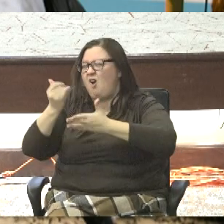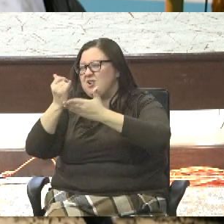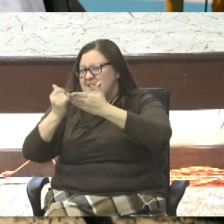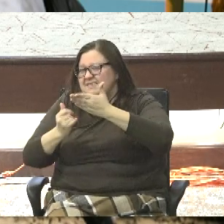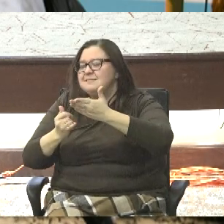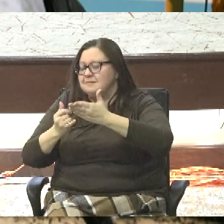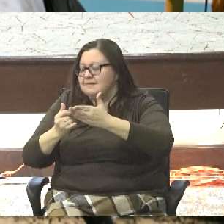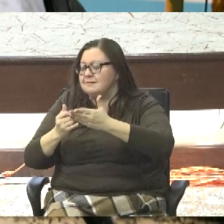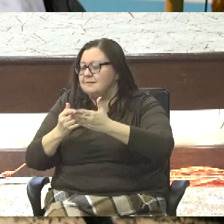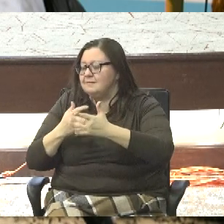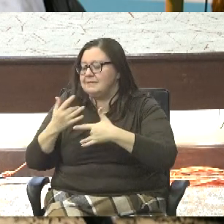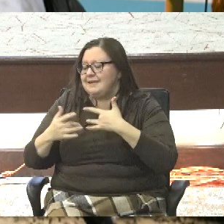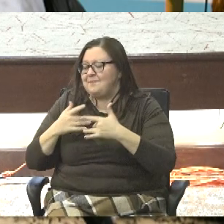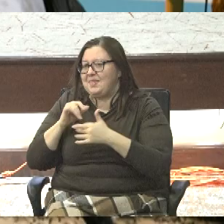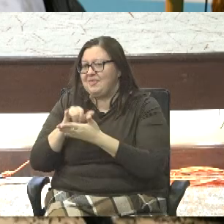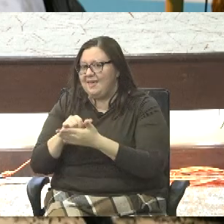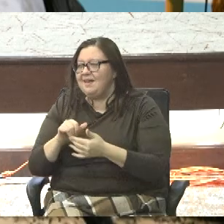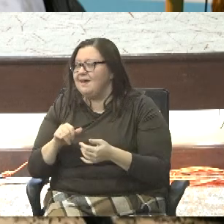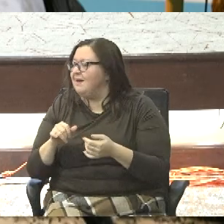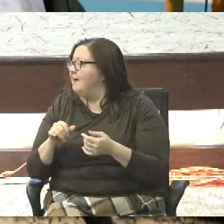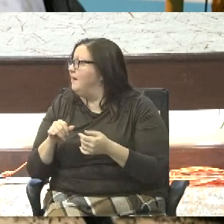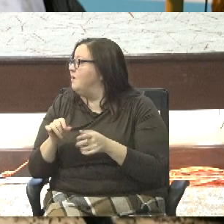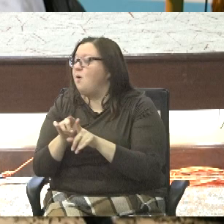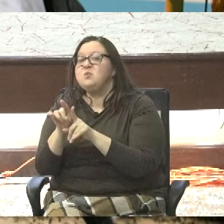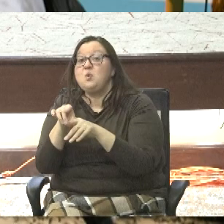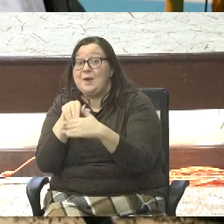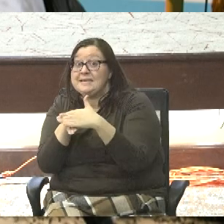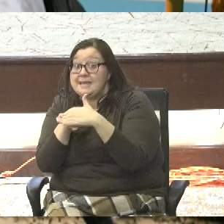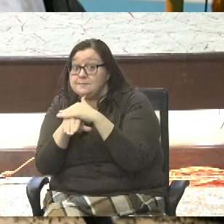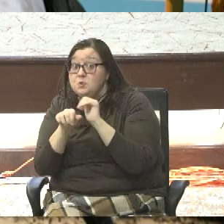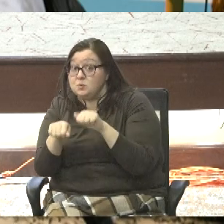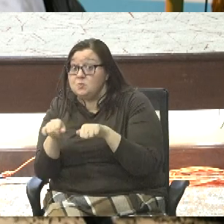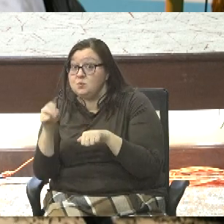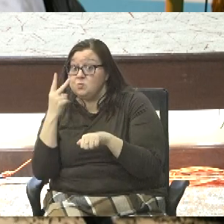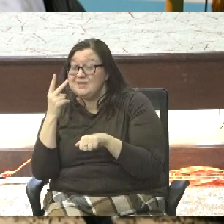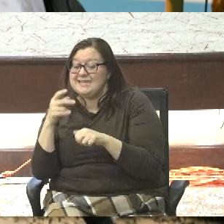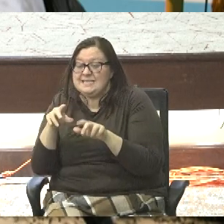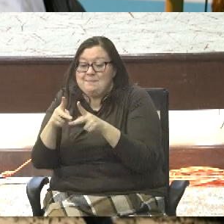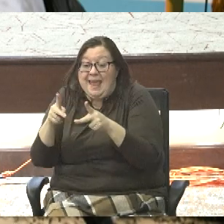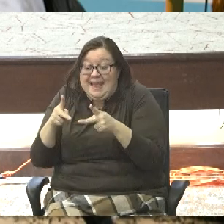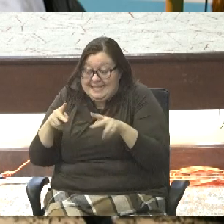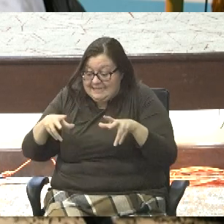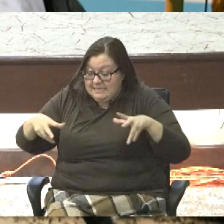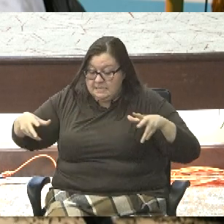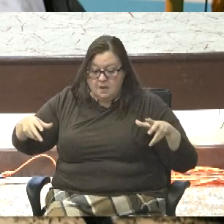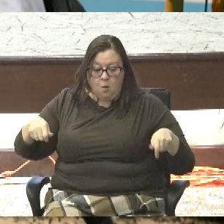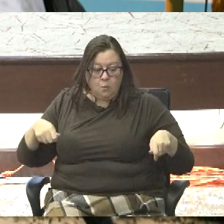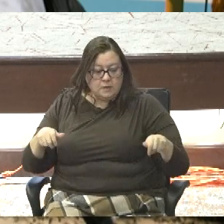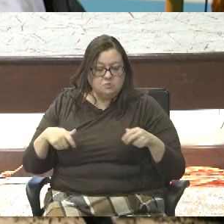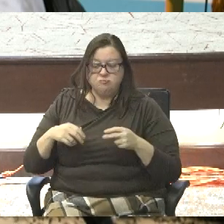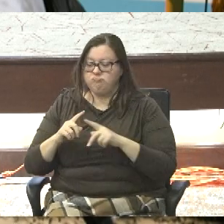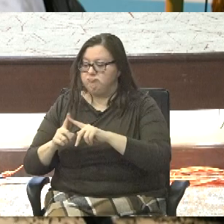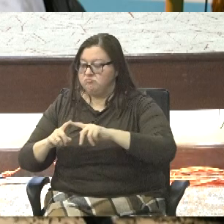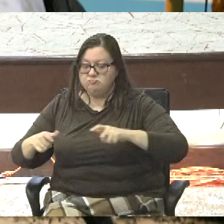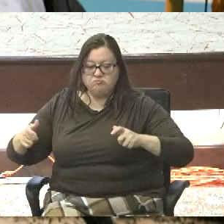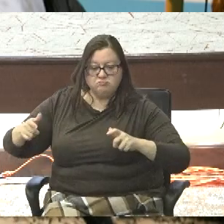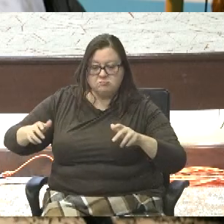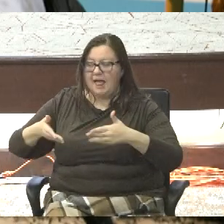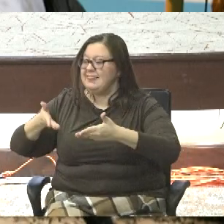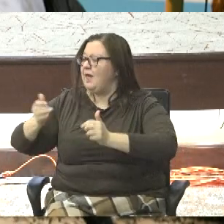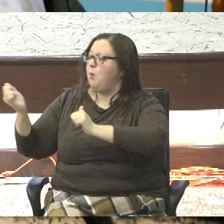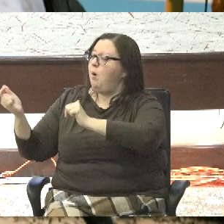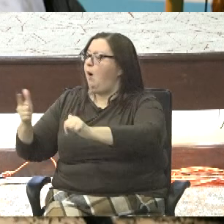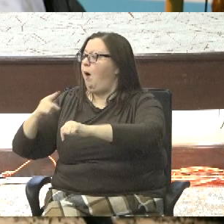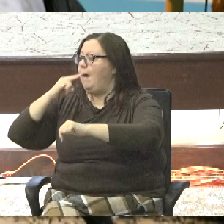element. And once again, just that accessibility. If you see the spacing around here, very intentional to give